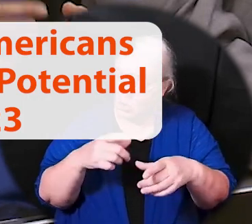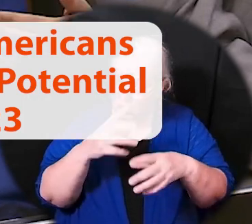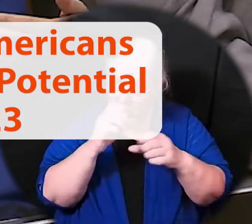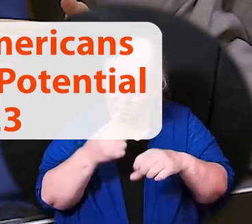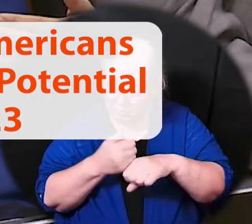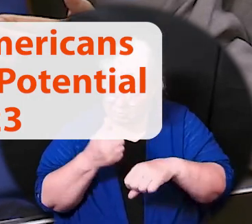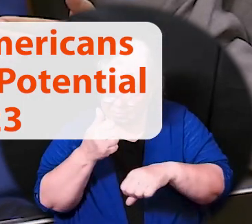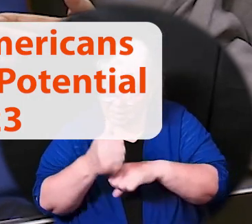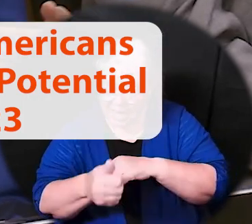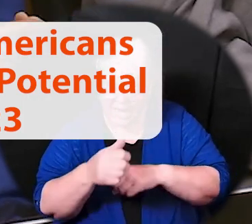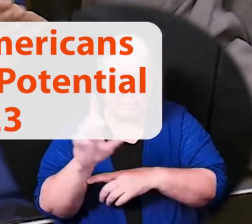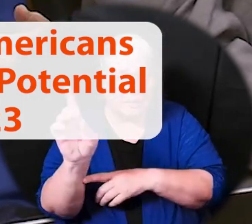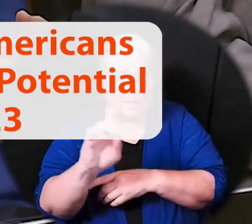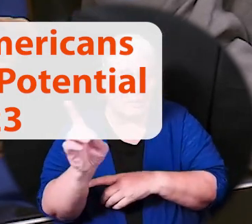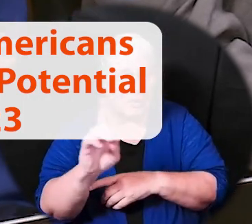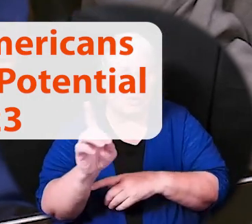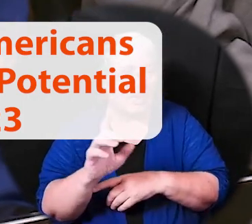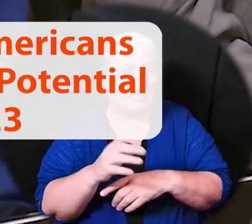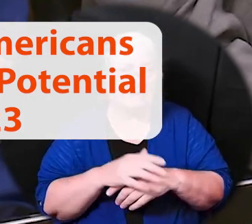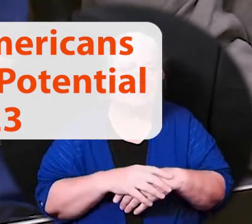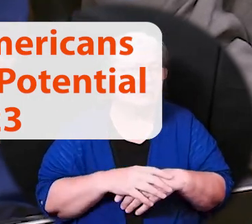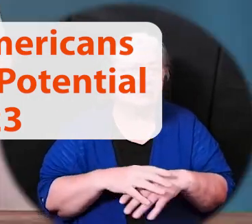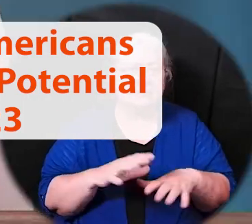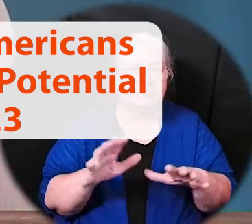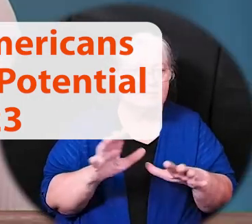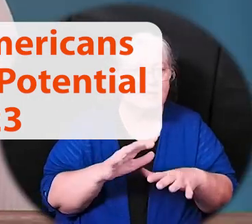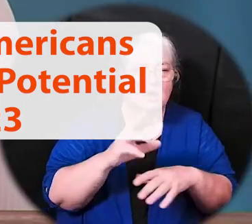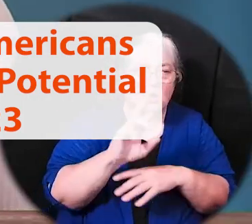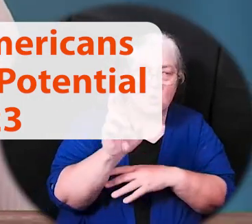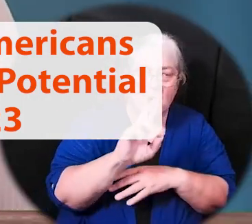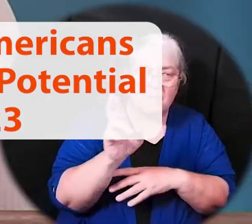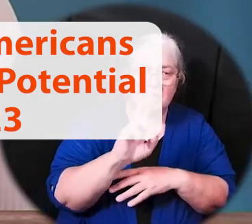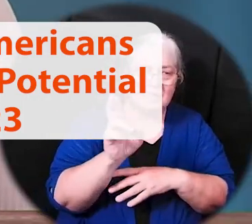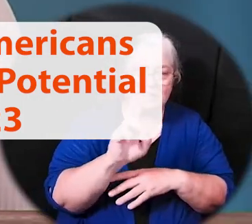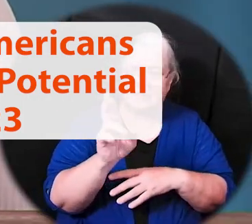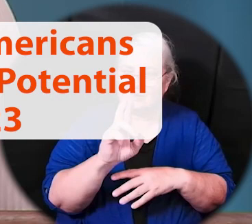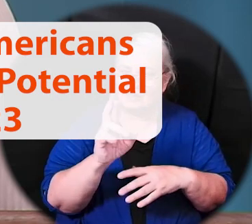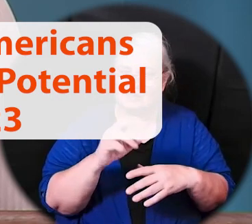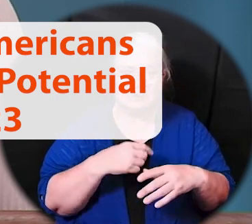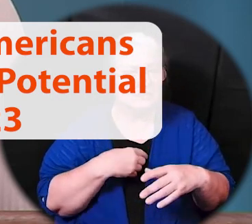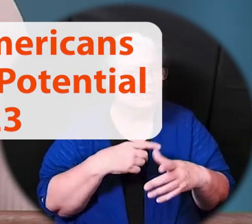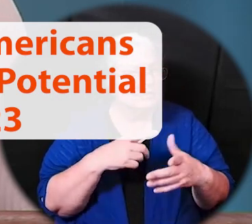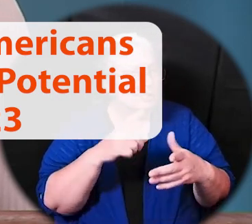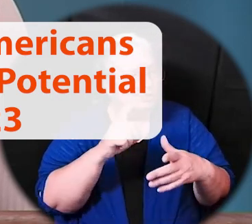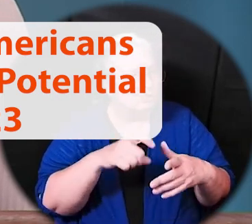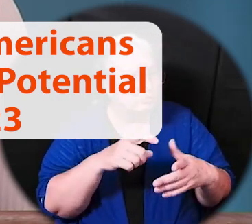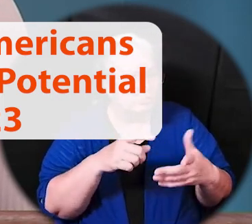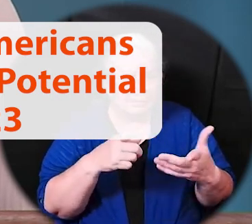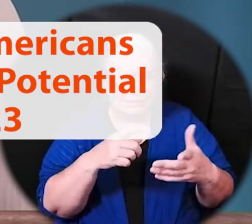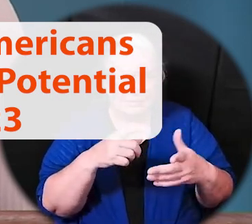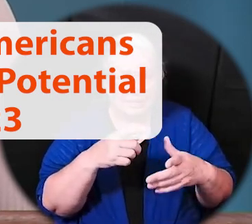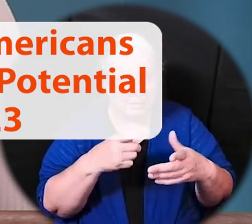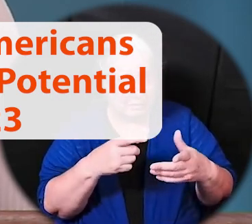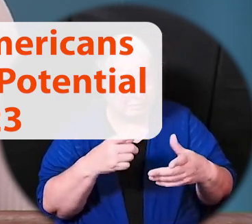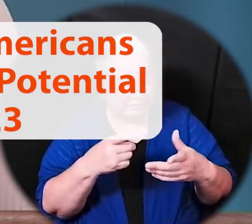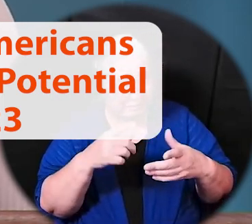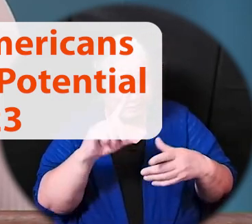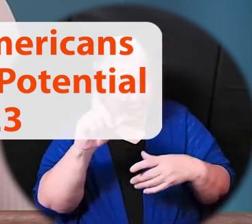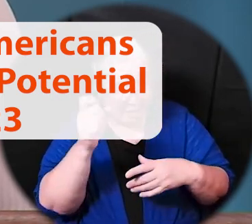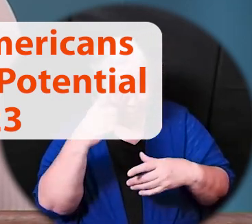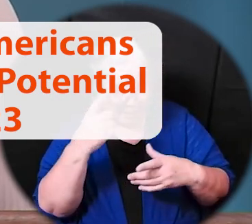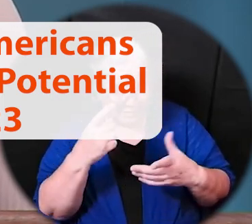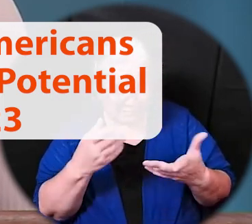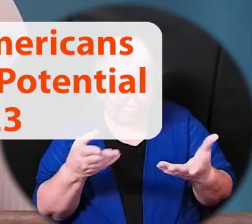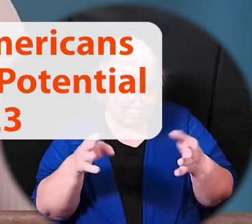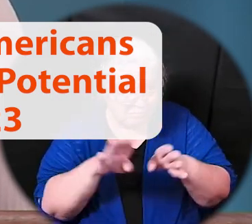should the president be out there speaking more on this issue? We're going to be very clear. This will be a Republican shutdown, right? This